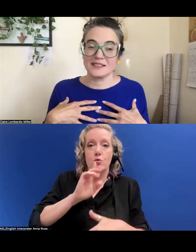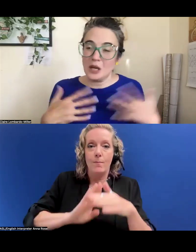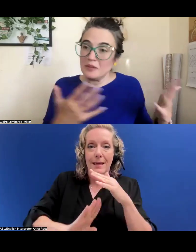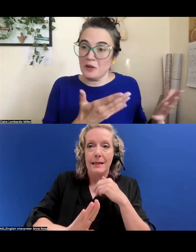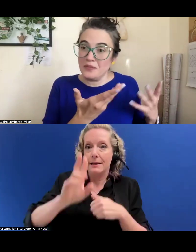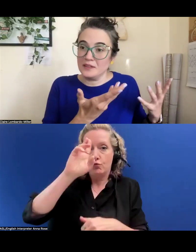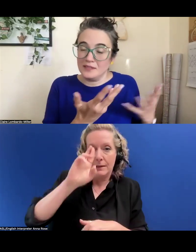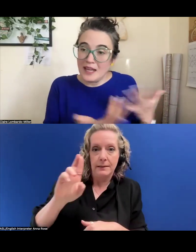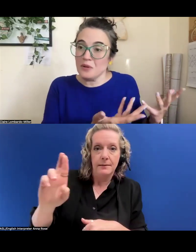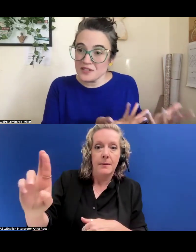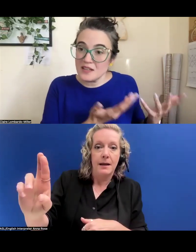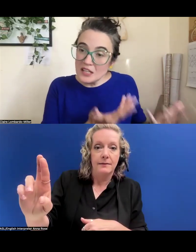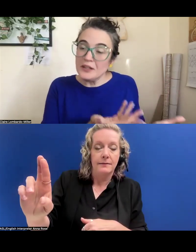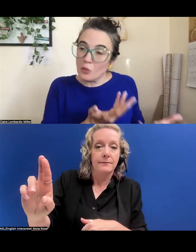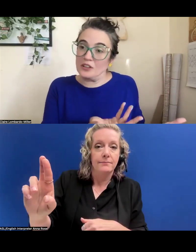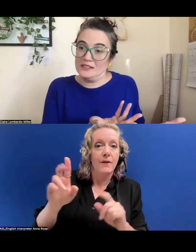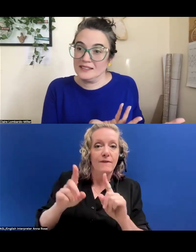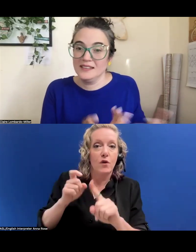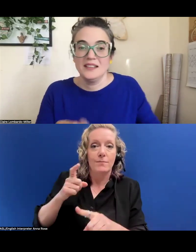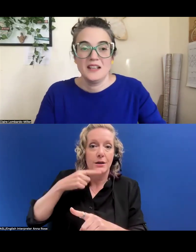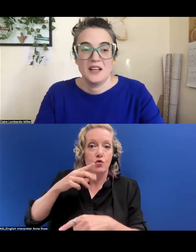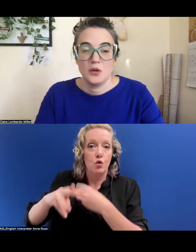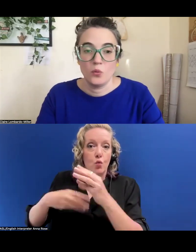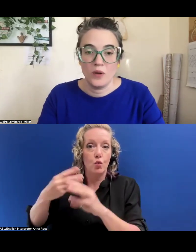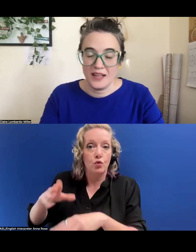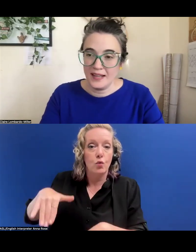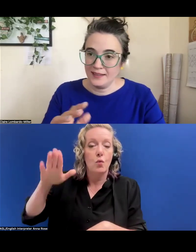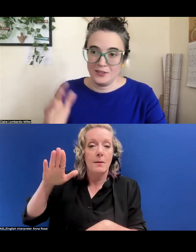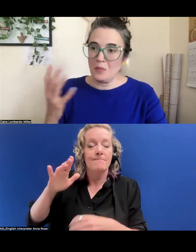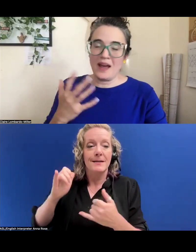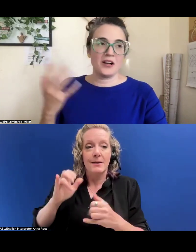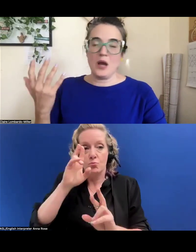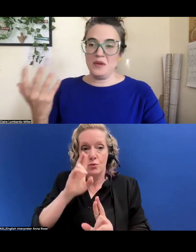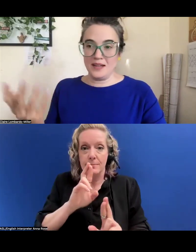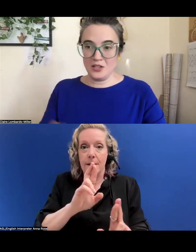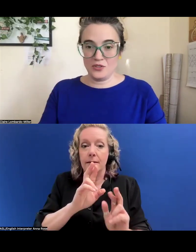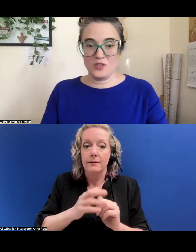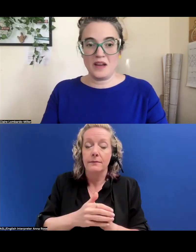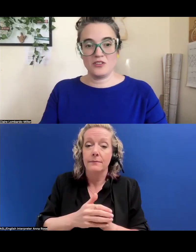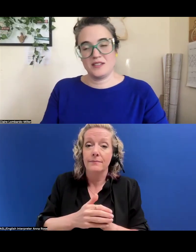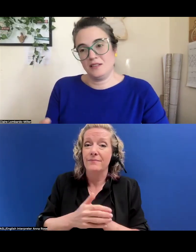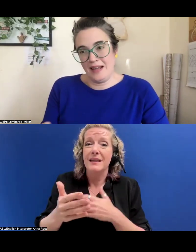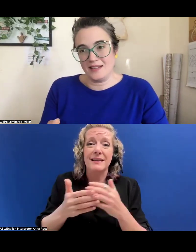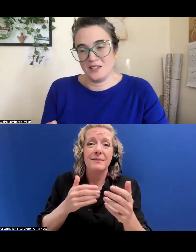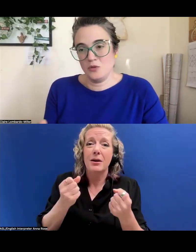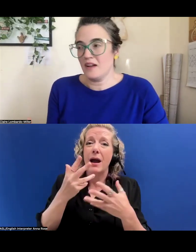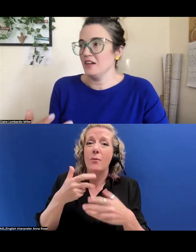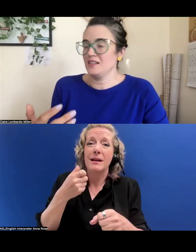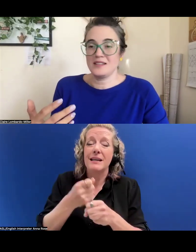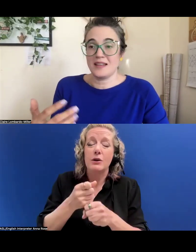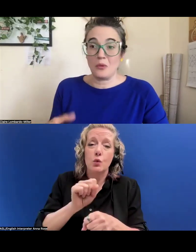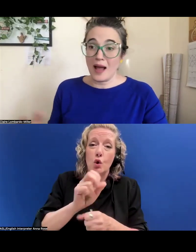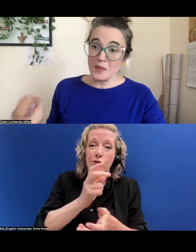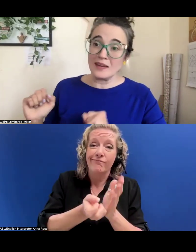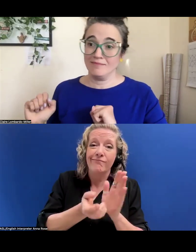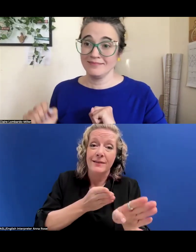reverence coming from the layperson hearing world, no matter how many years you spend, you're still a guest. You never get to